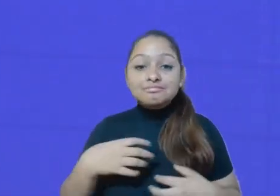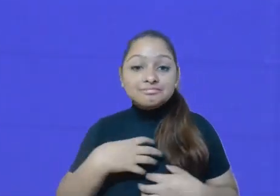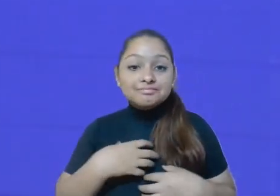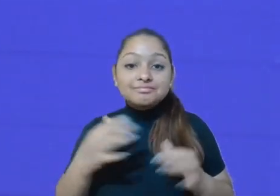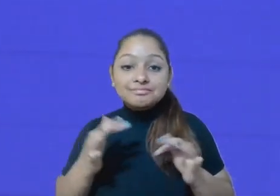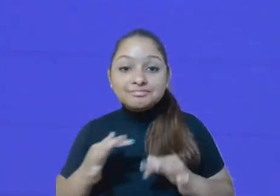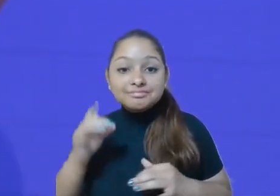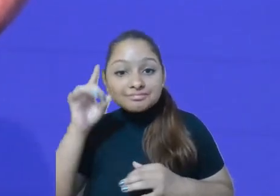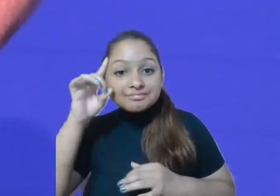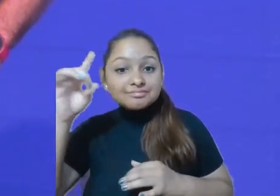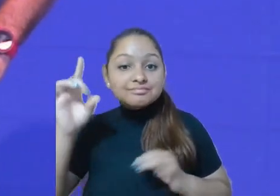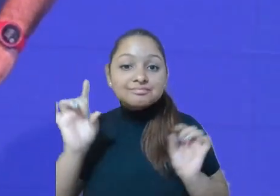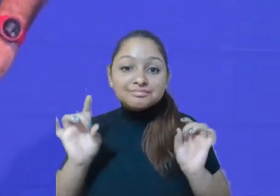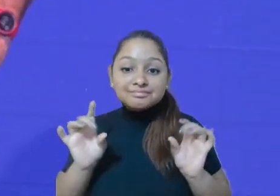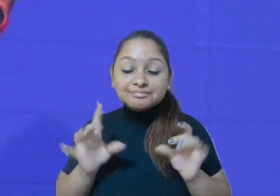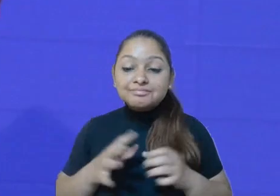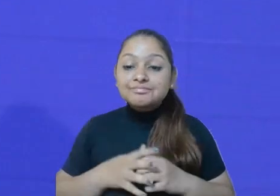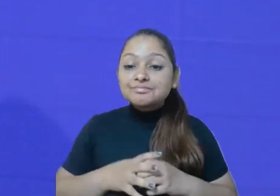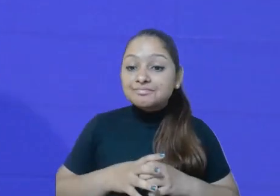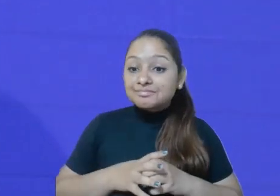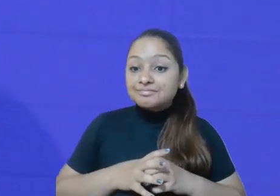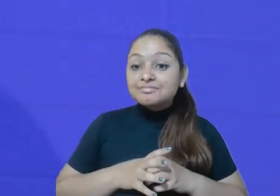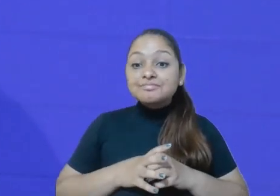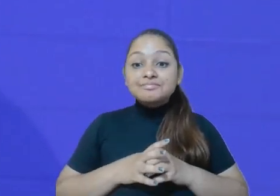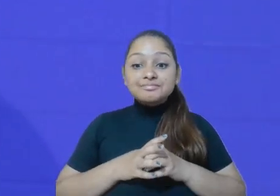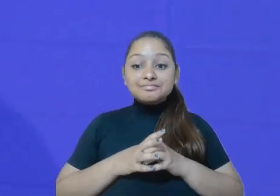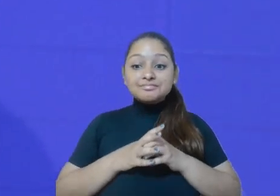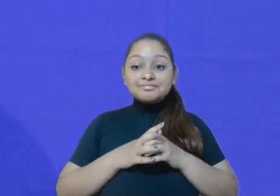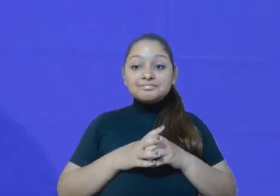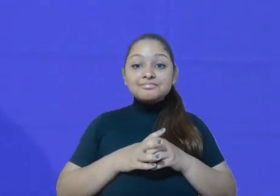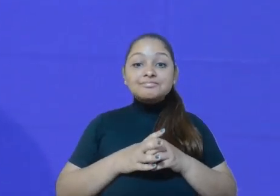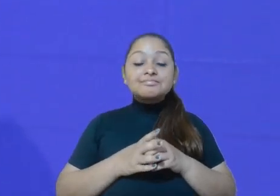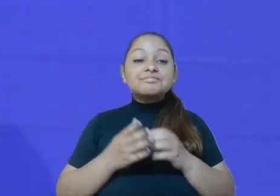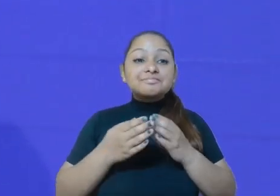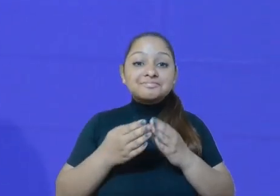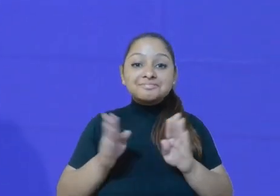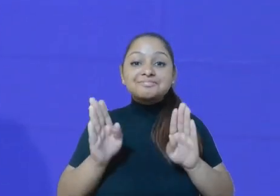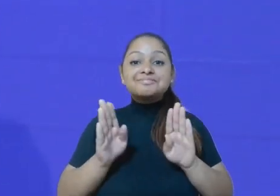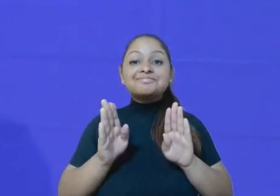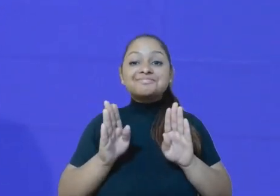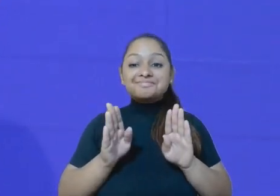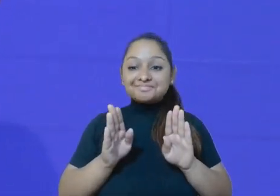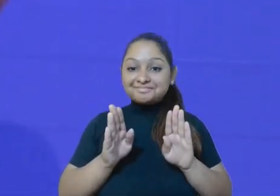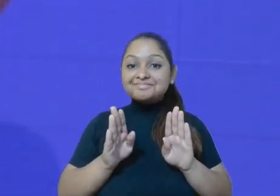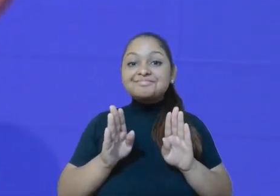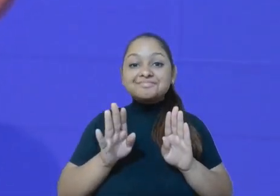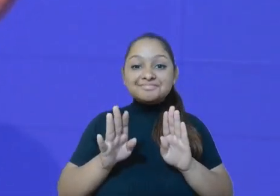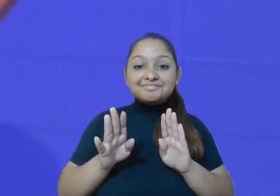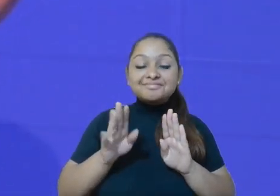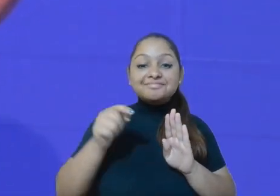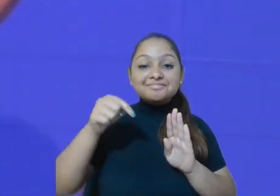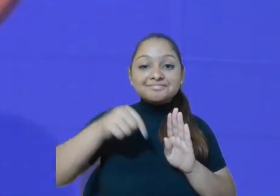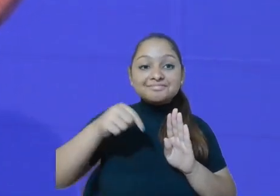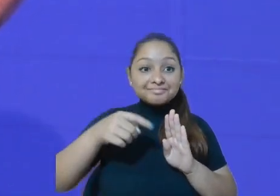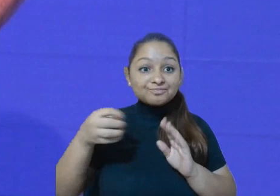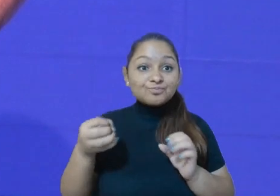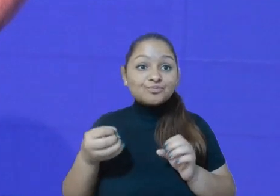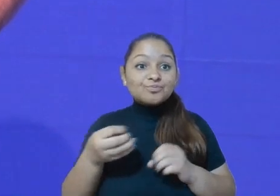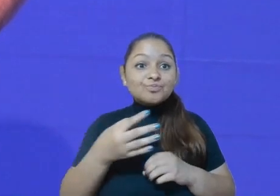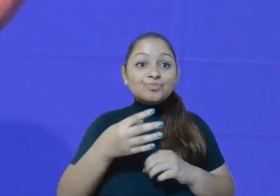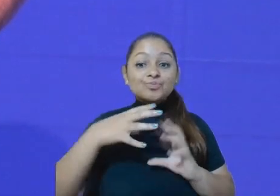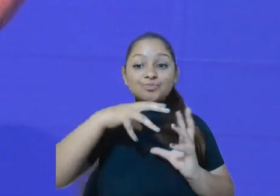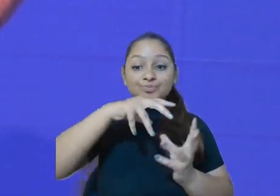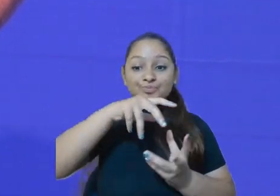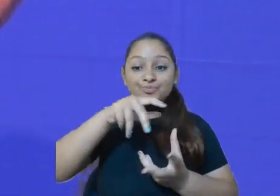to thank everyone at Cubo that opened the doors and help us grow in this innovation world.